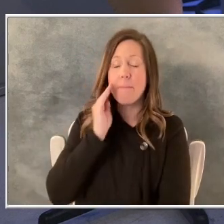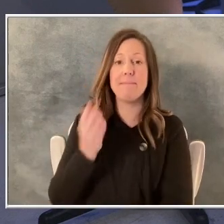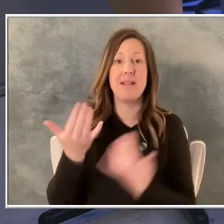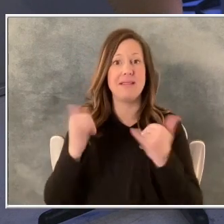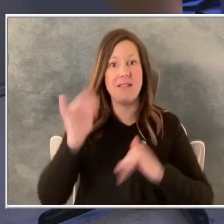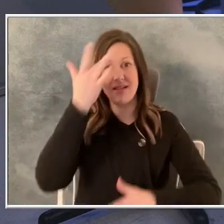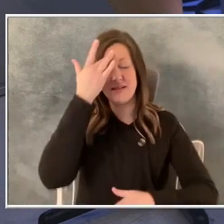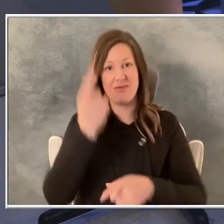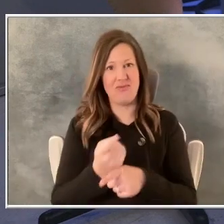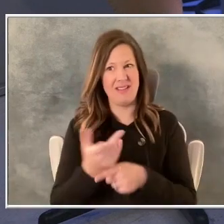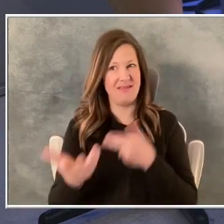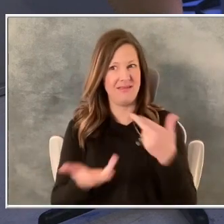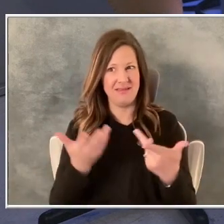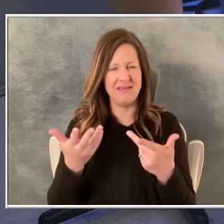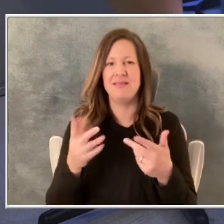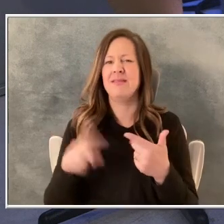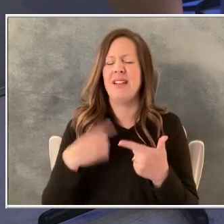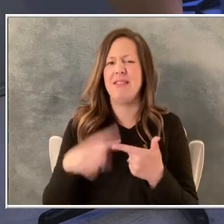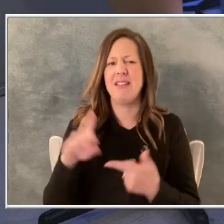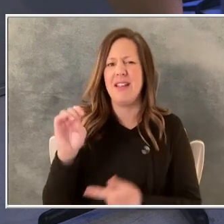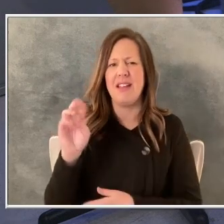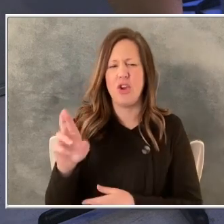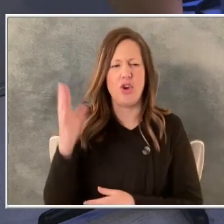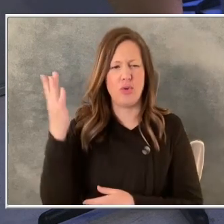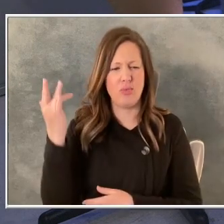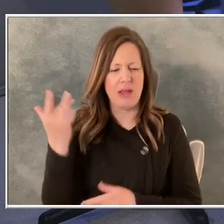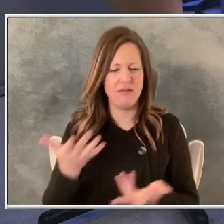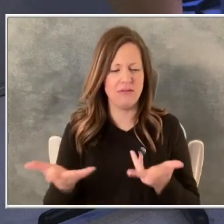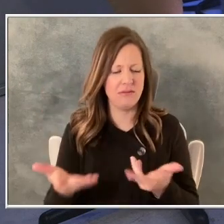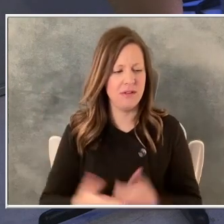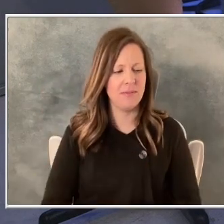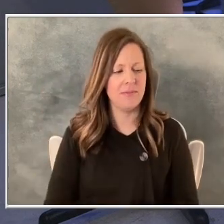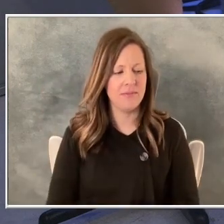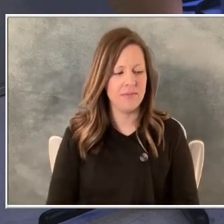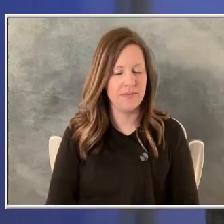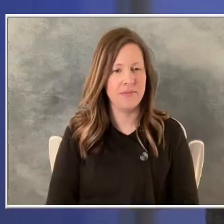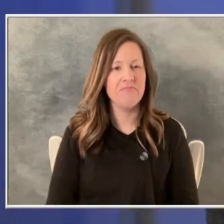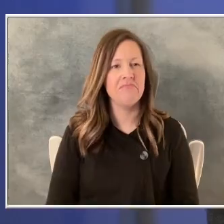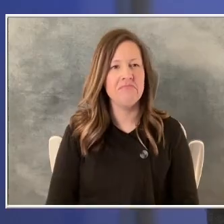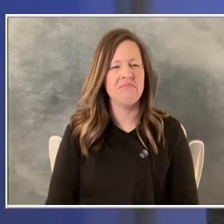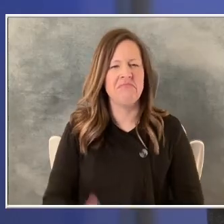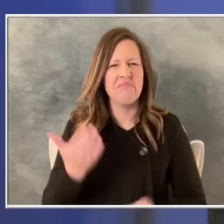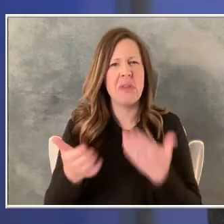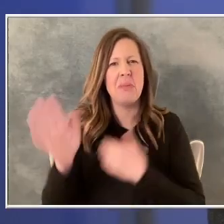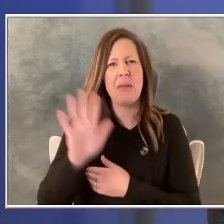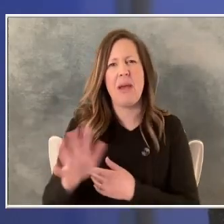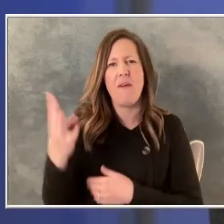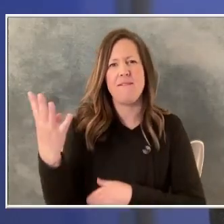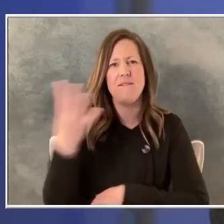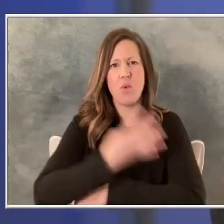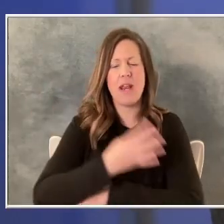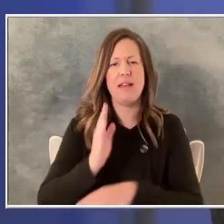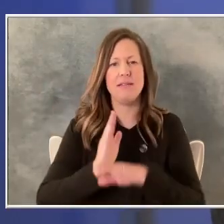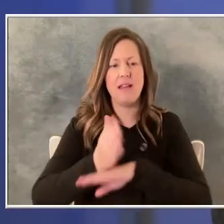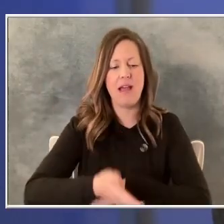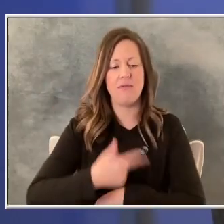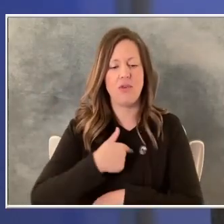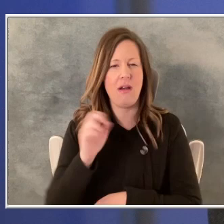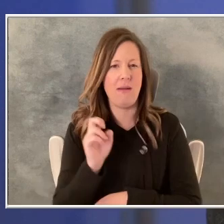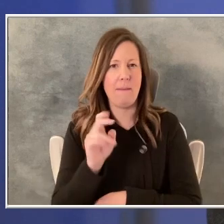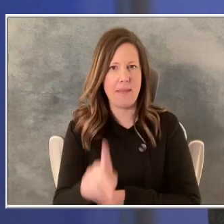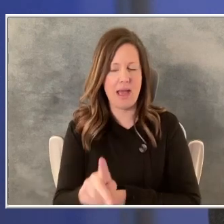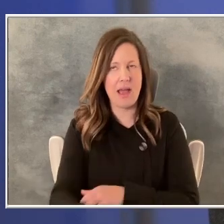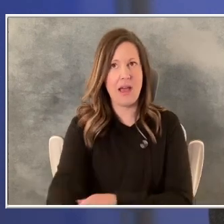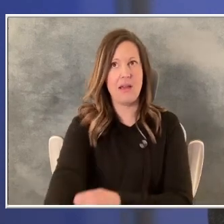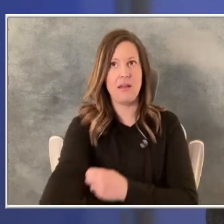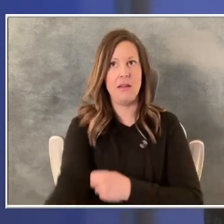then going to the emergency department once you got back home? So it was maybe about 4 days after I had returned. I woke up in the middle